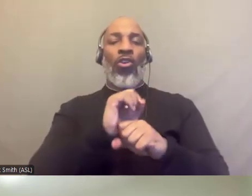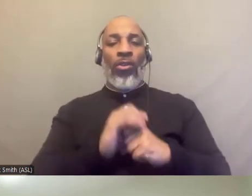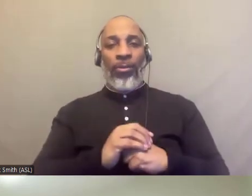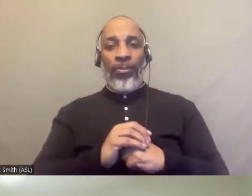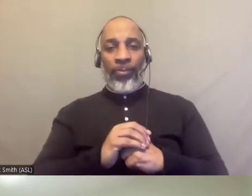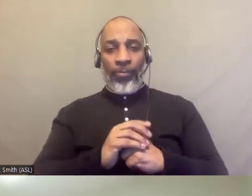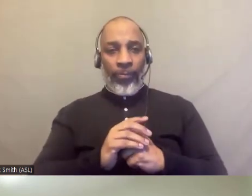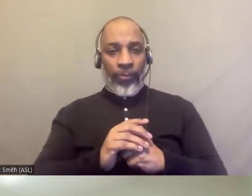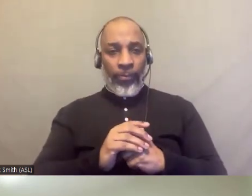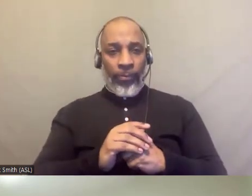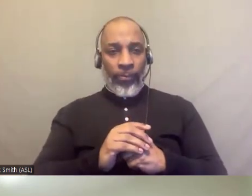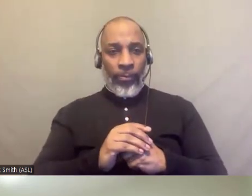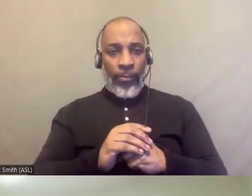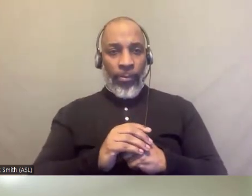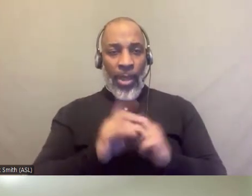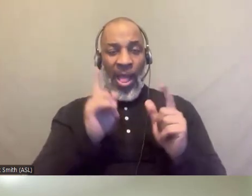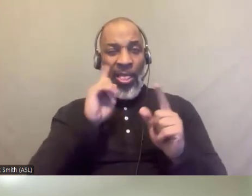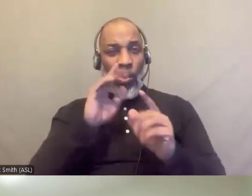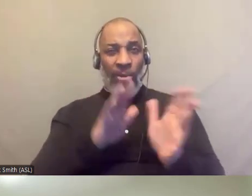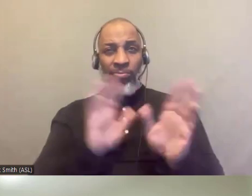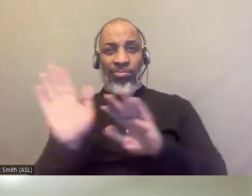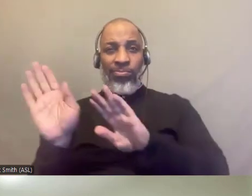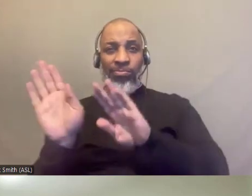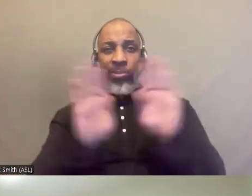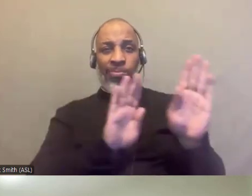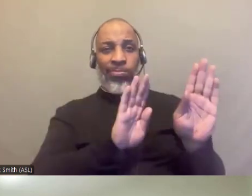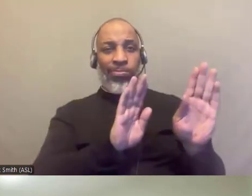right, I think we can jump to the next slide.